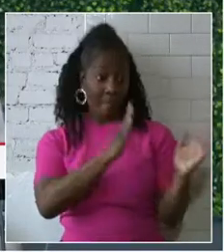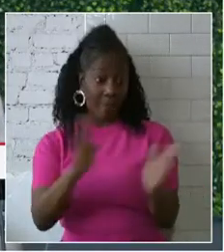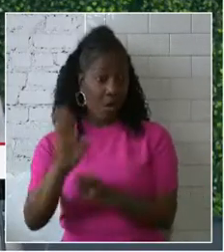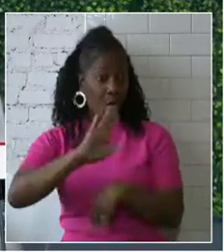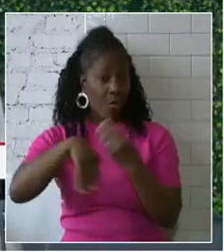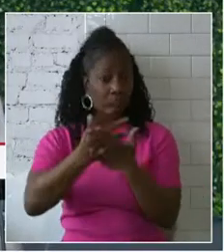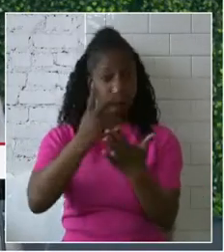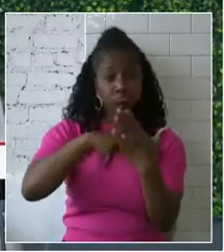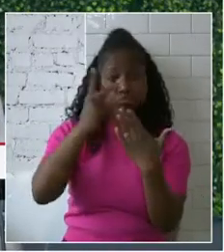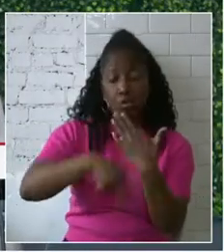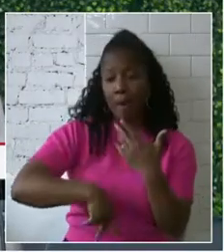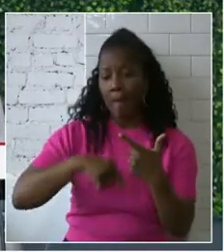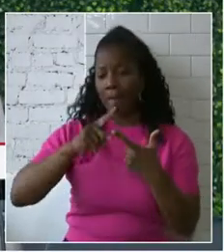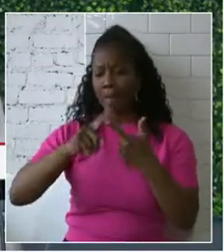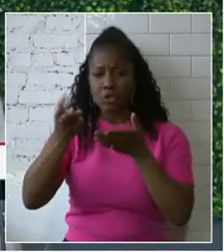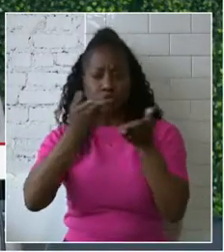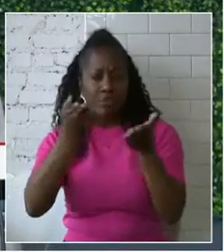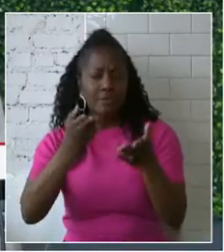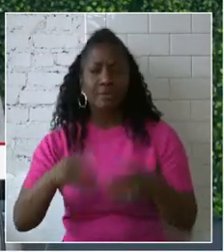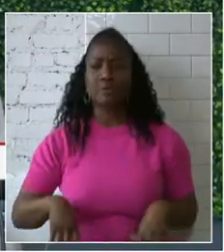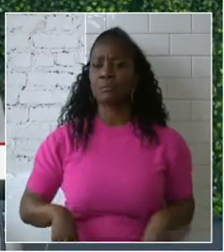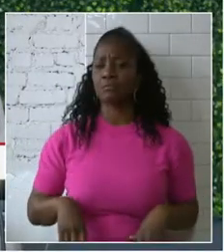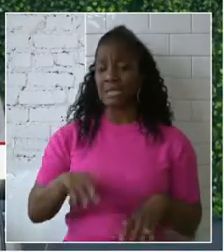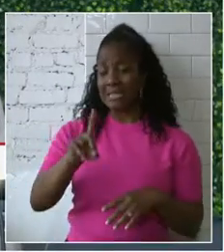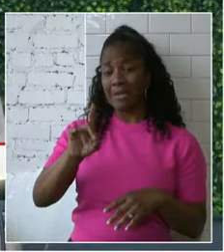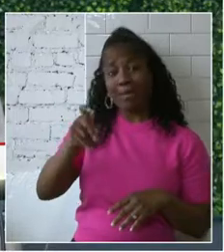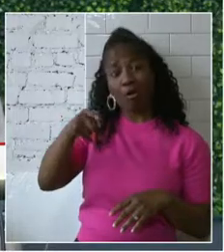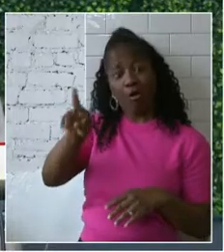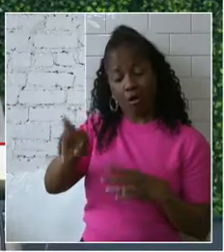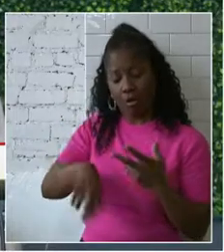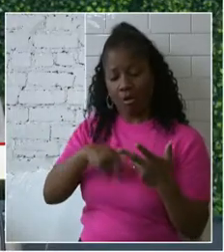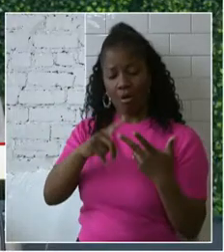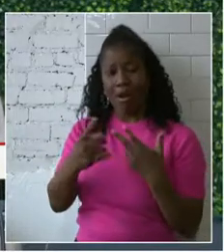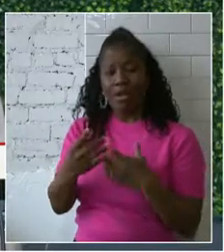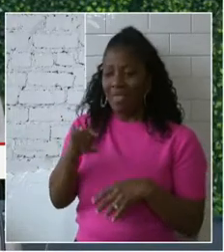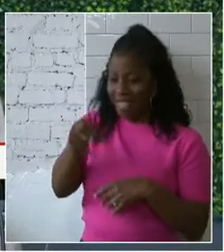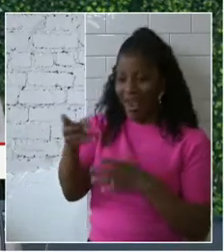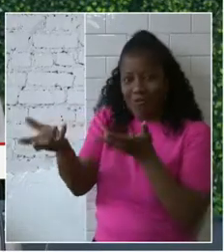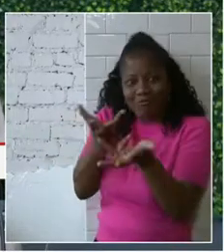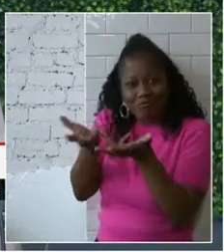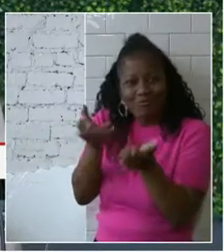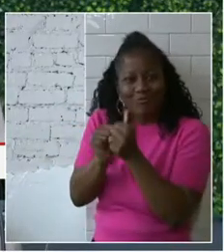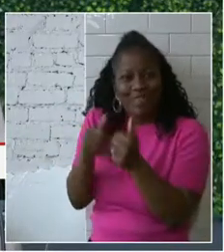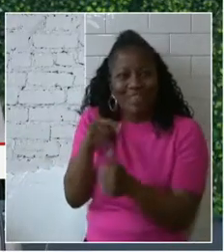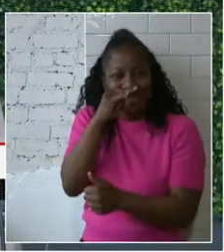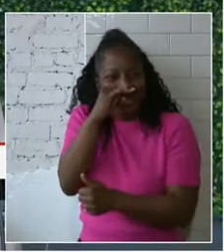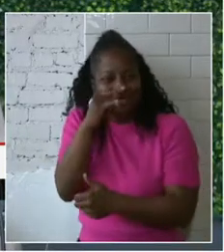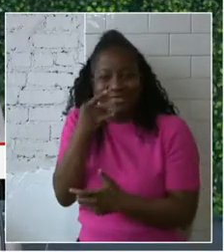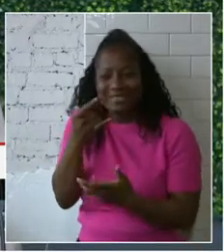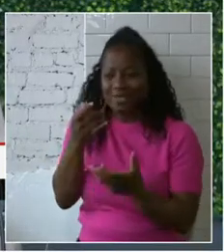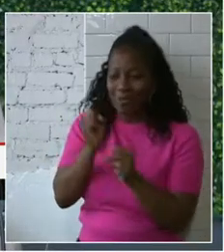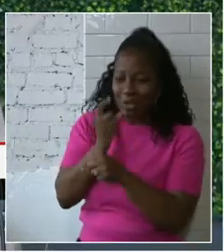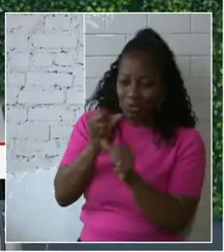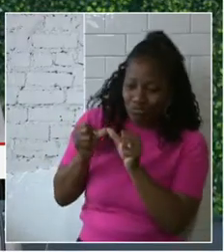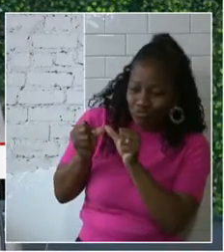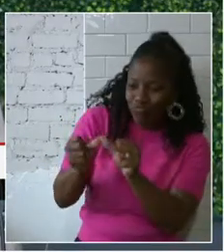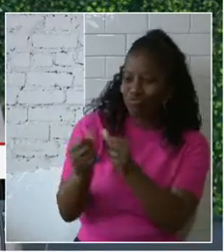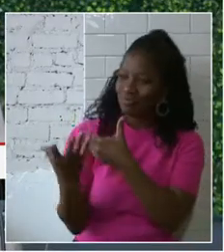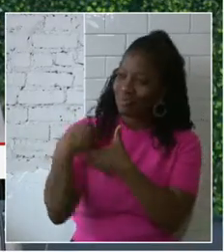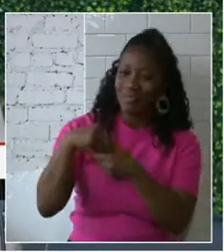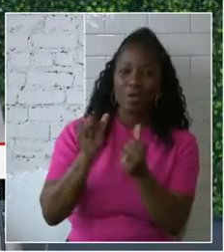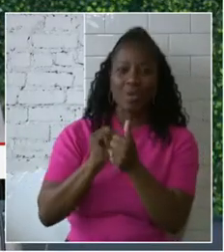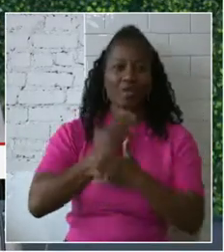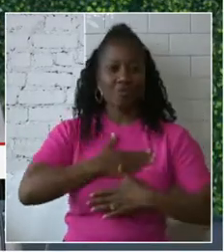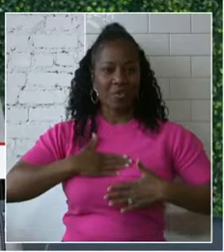our programs and services, including those at DPR that are engaging kids, keeping them in recreation